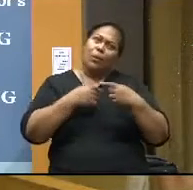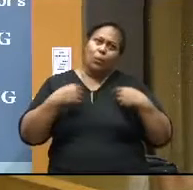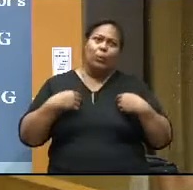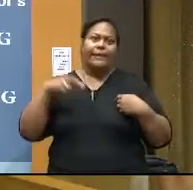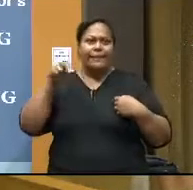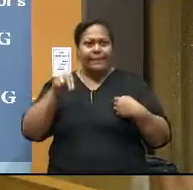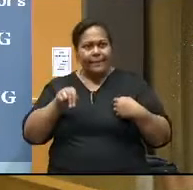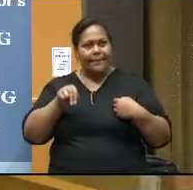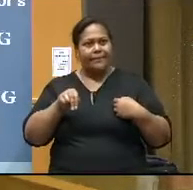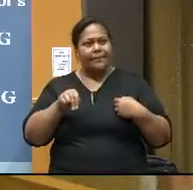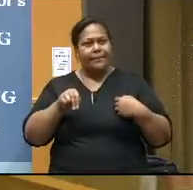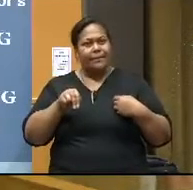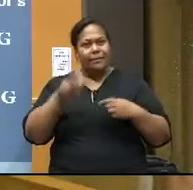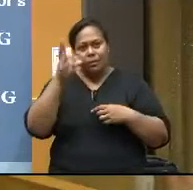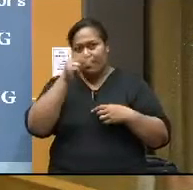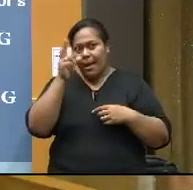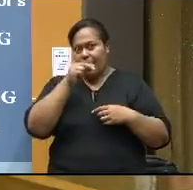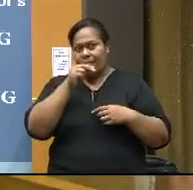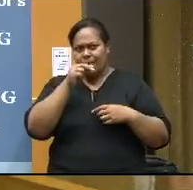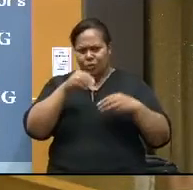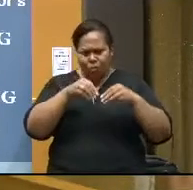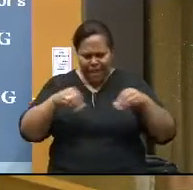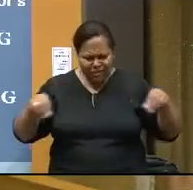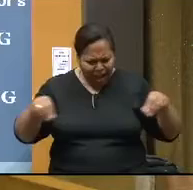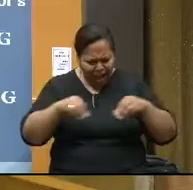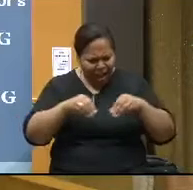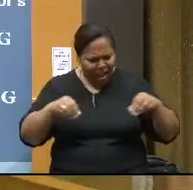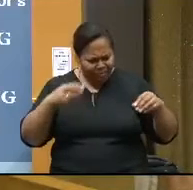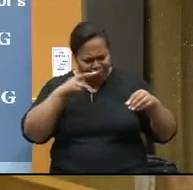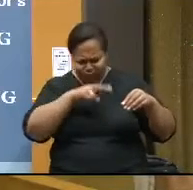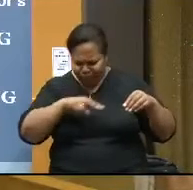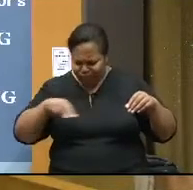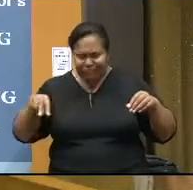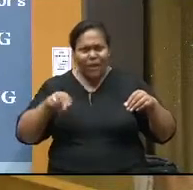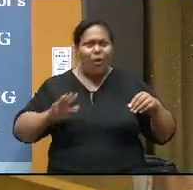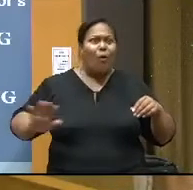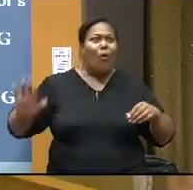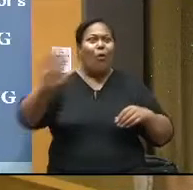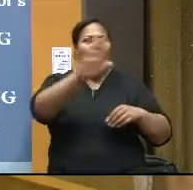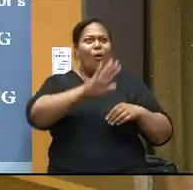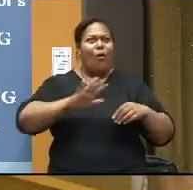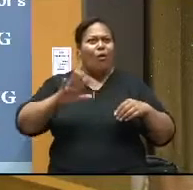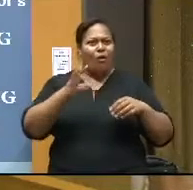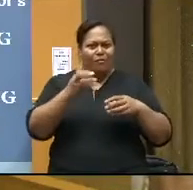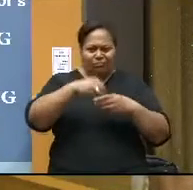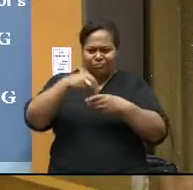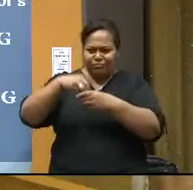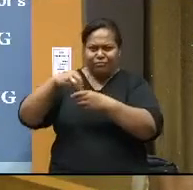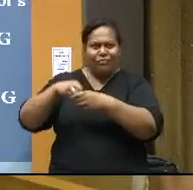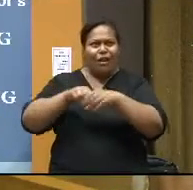we need to be able to measure all of the components of our learning and